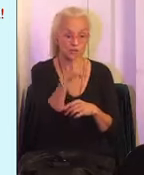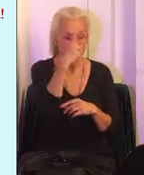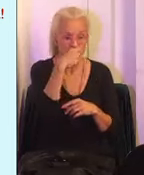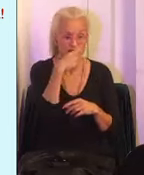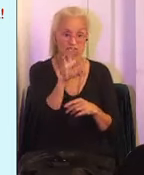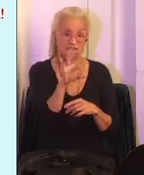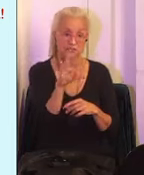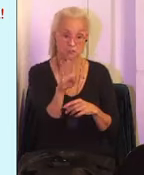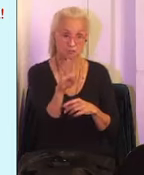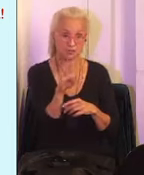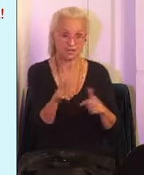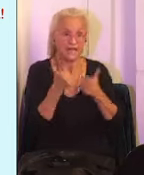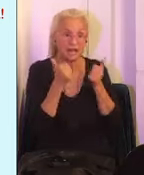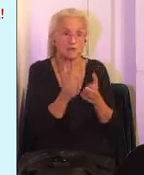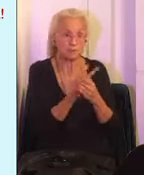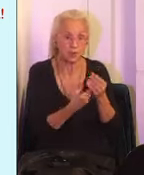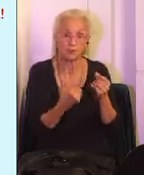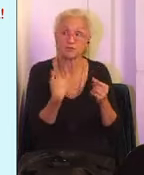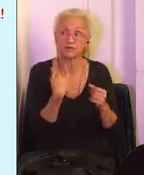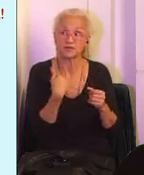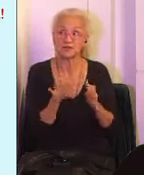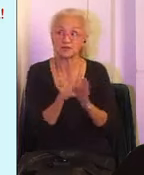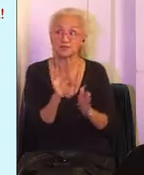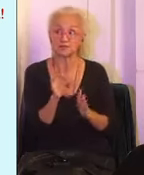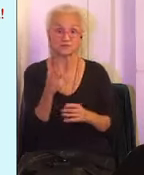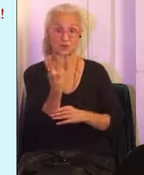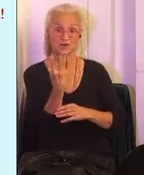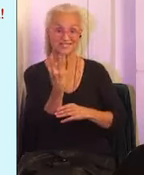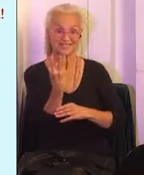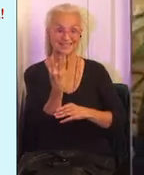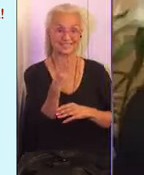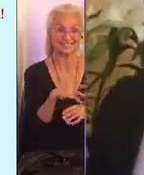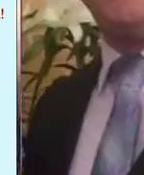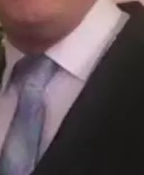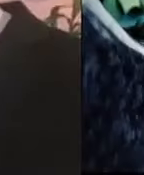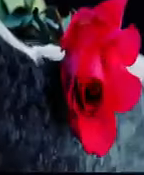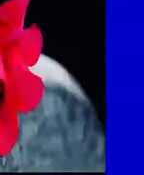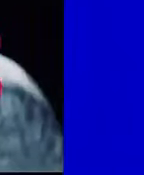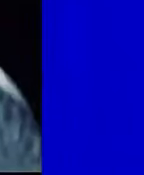Facebook Live. So you can catch them on Wednesdays at 7:30.